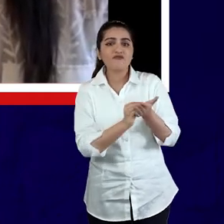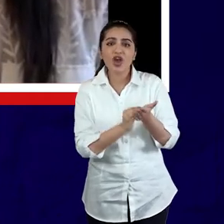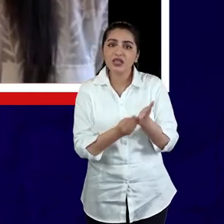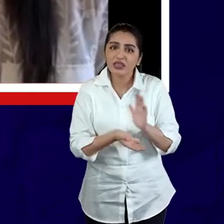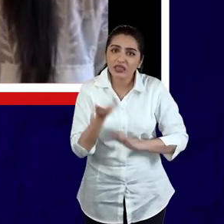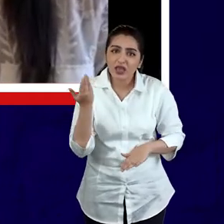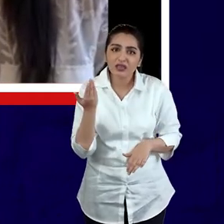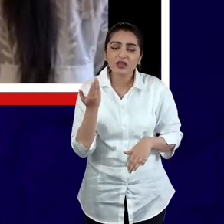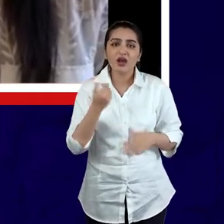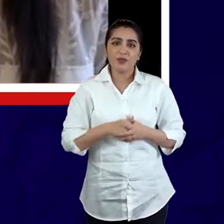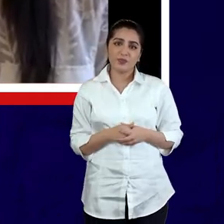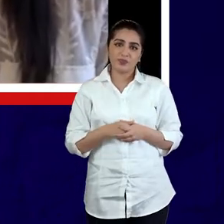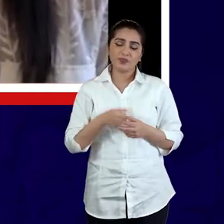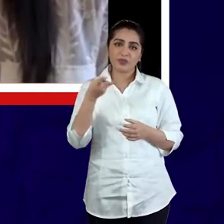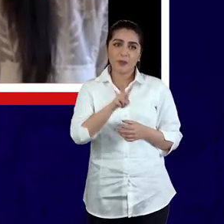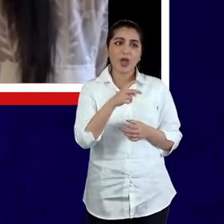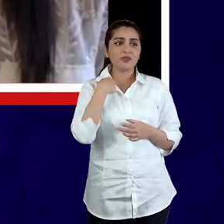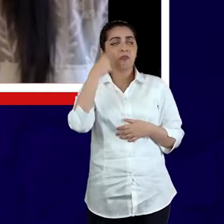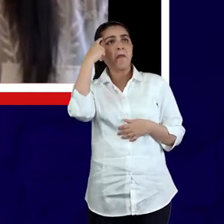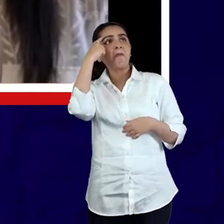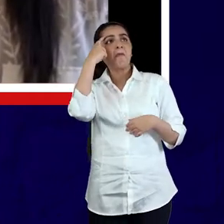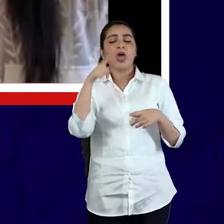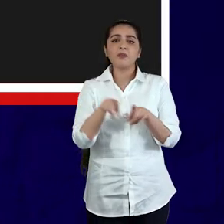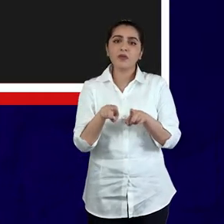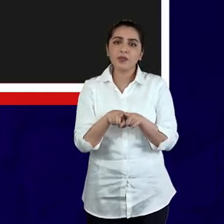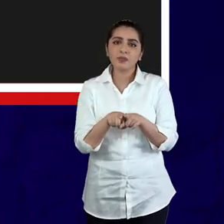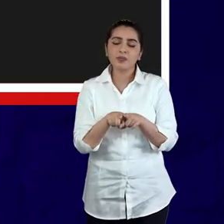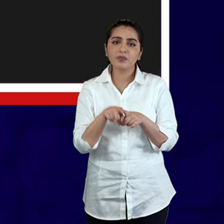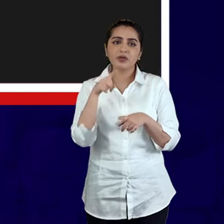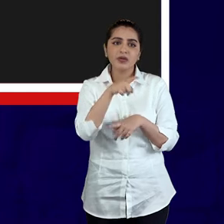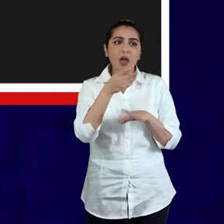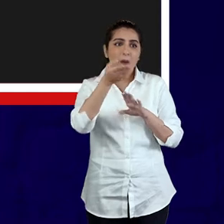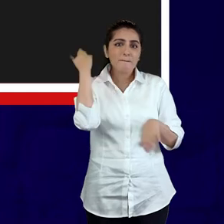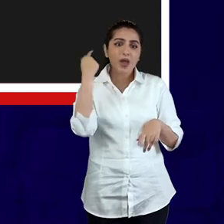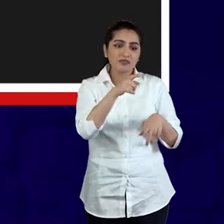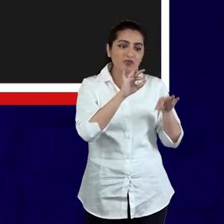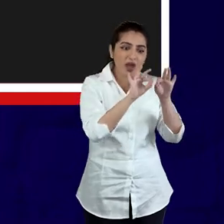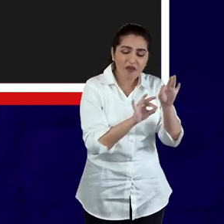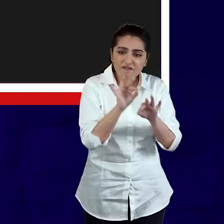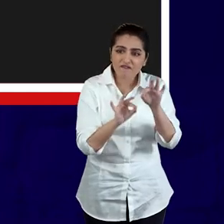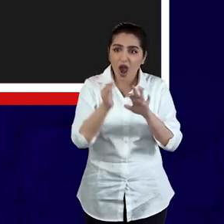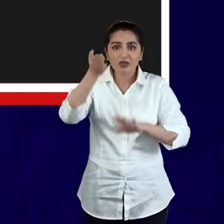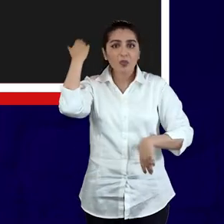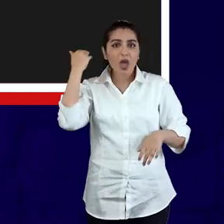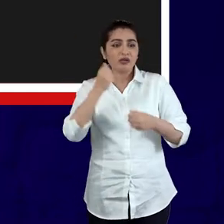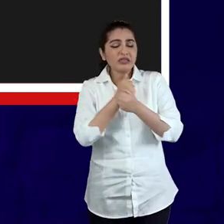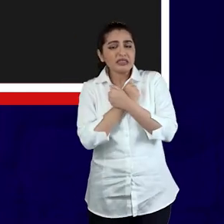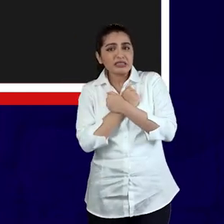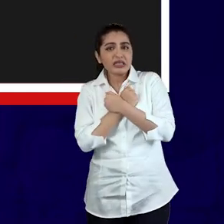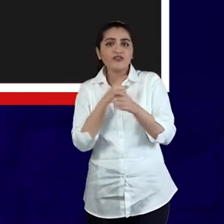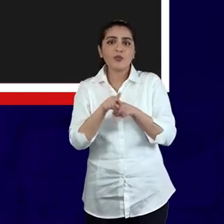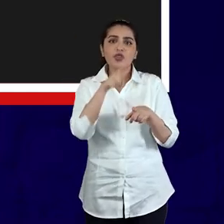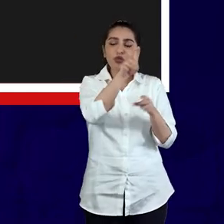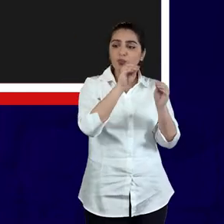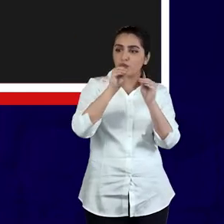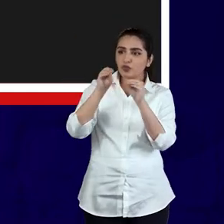the, first of all, the plastering image stays in my mind about how much care they have towards what they do. So